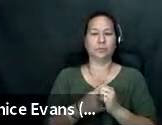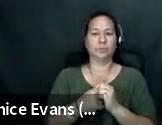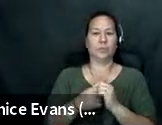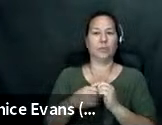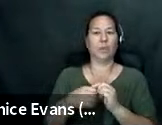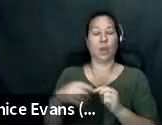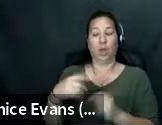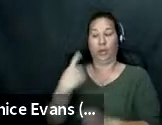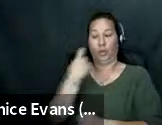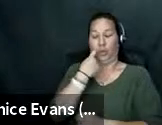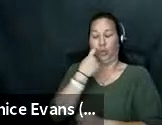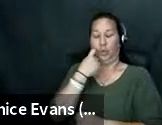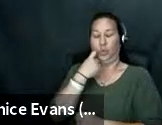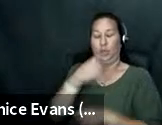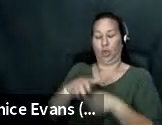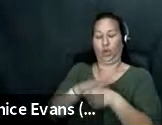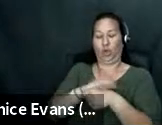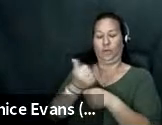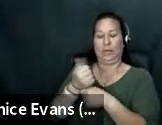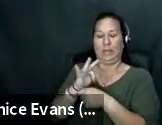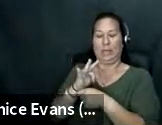record?